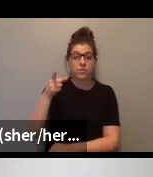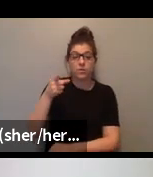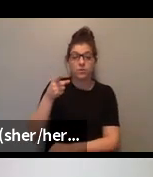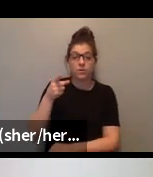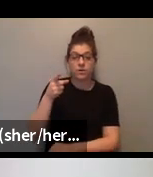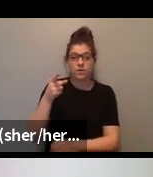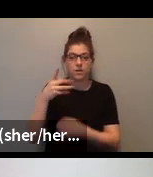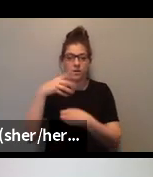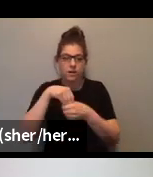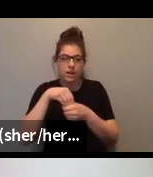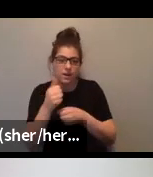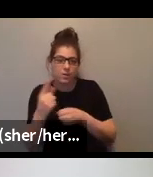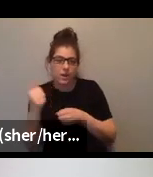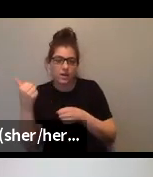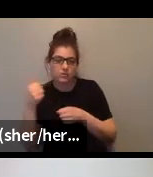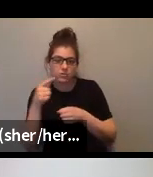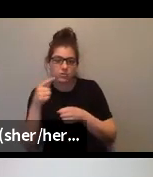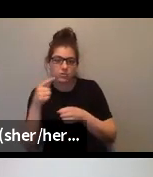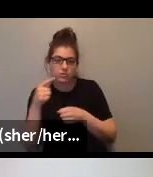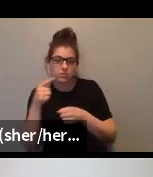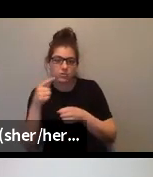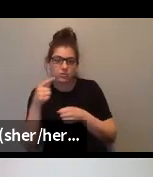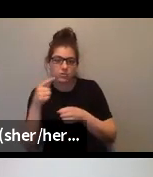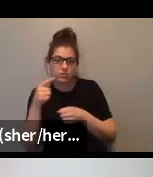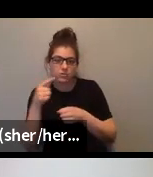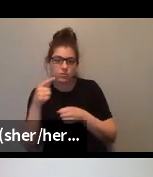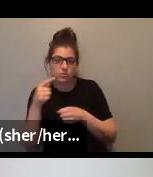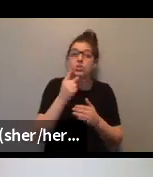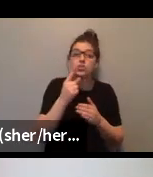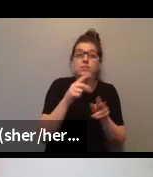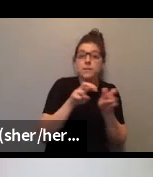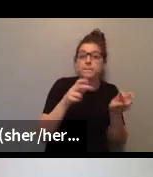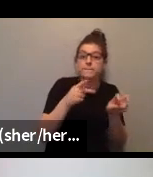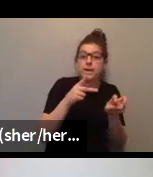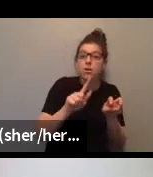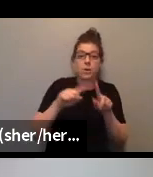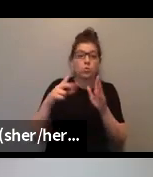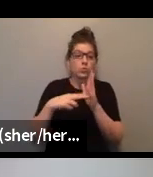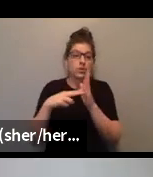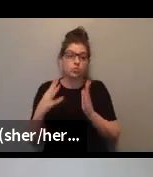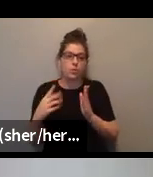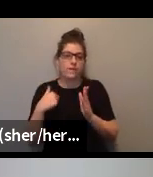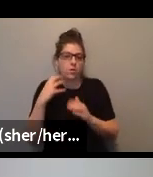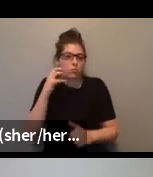is now a panelist, not just the readers, anybody. We've got such a rich community. Thank you, Miguel.